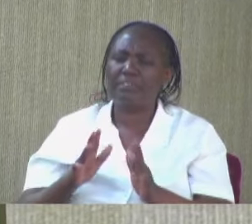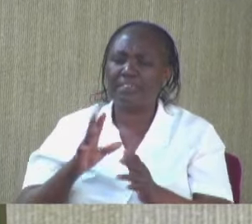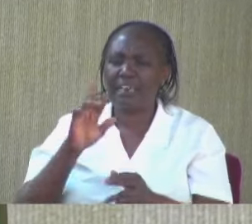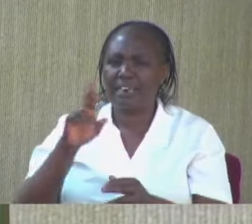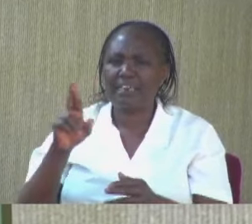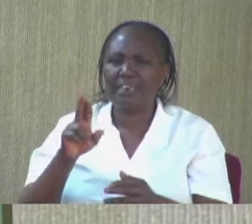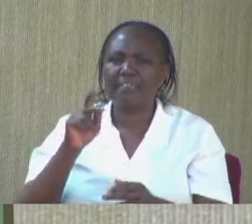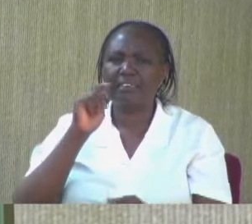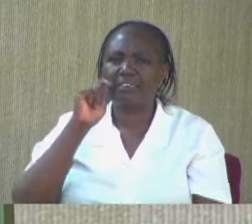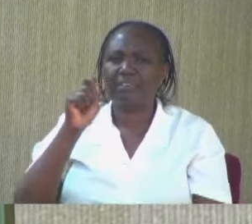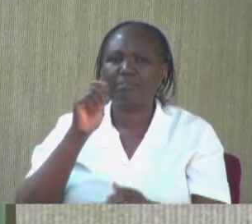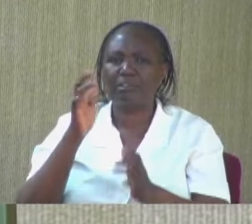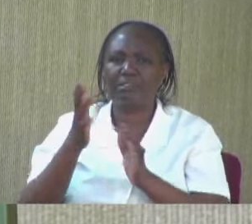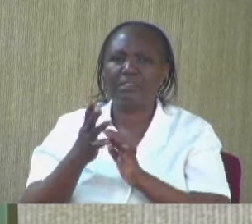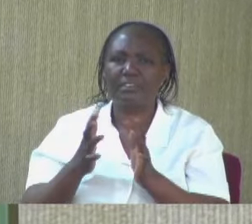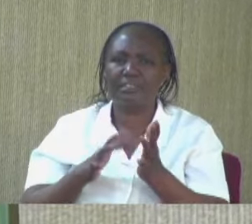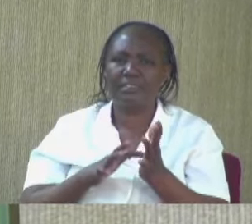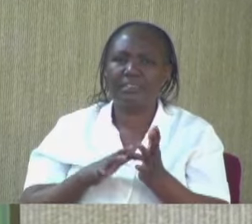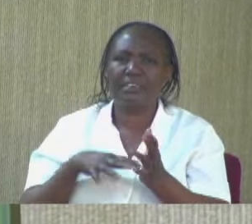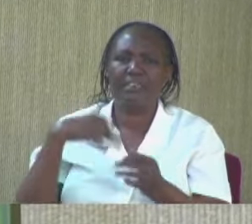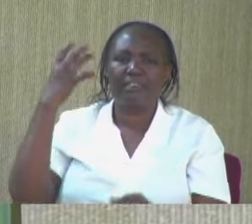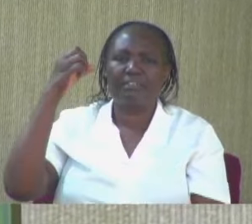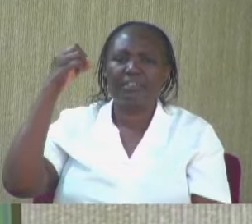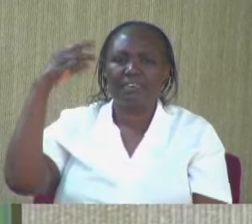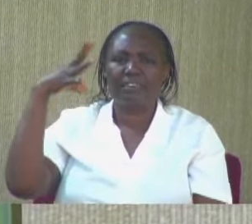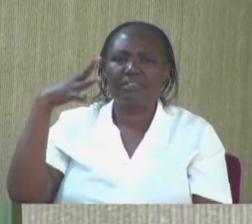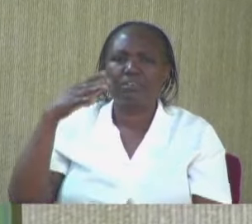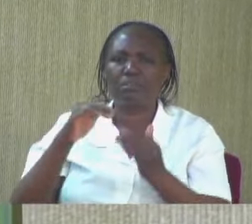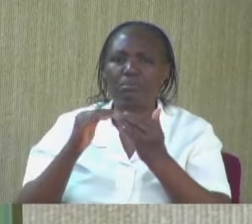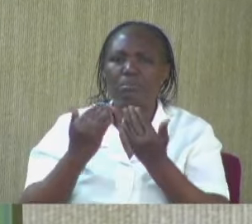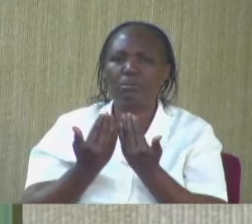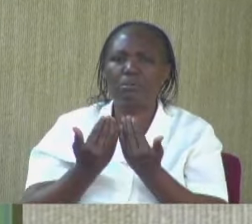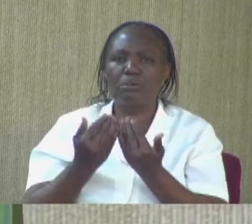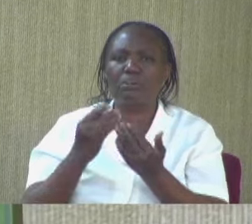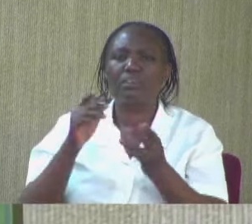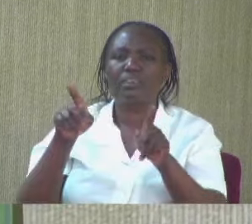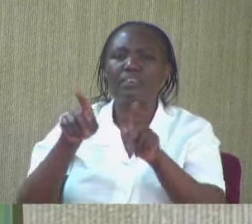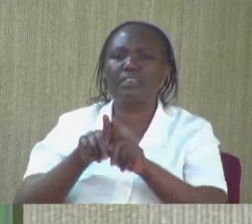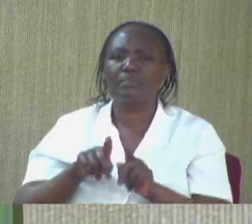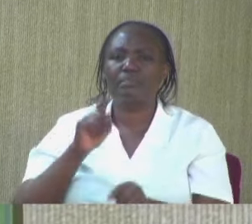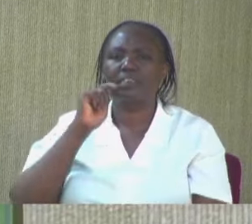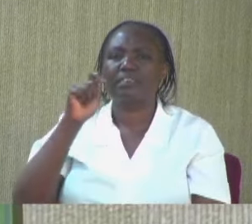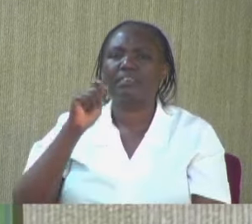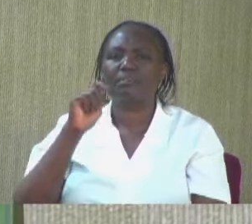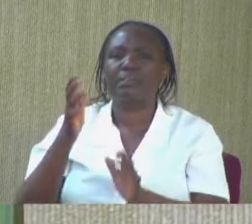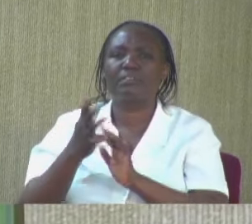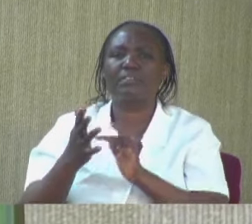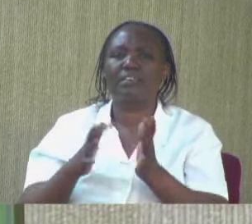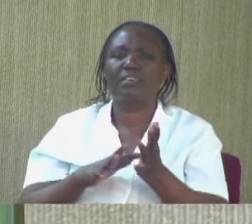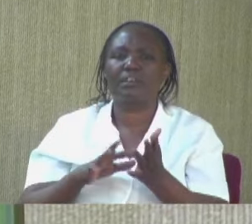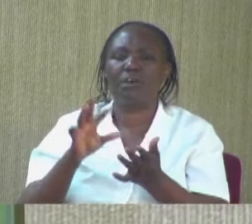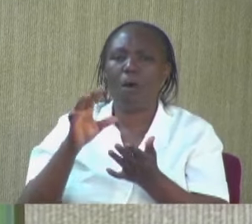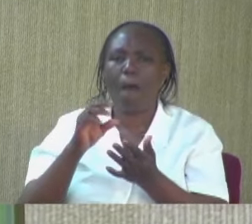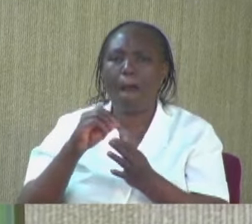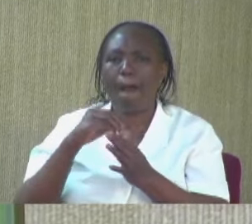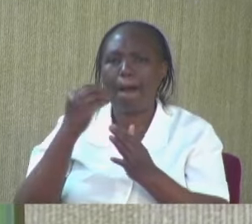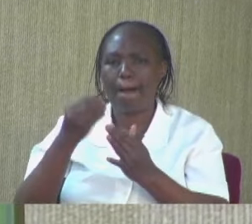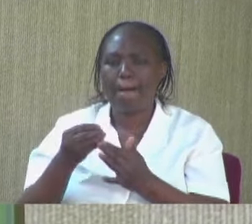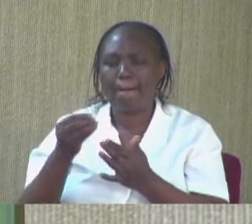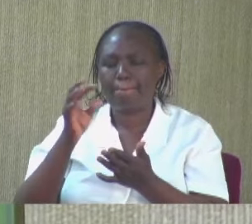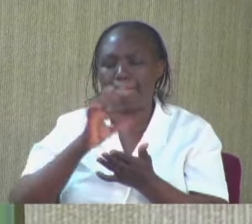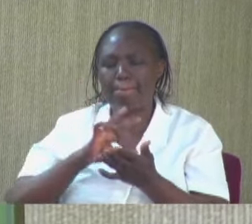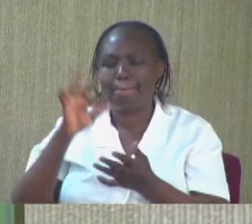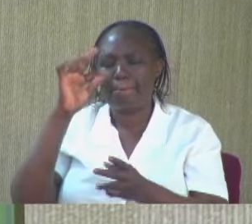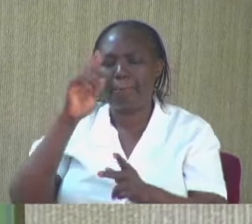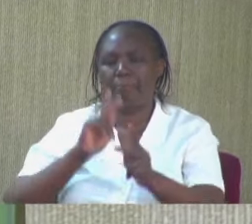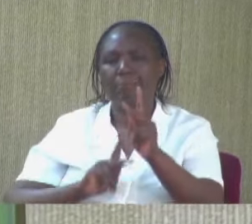in this context, the book of Revelation is also a testimony of Jesus, or the spirit of prophecy. So